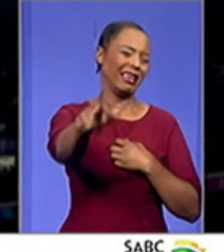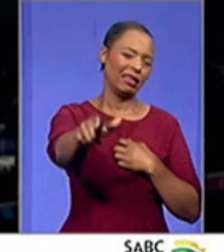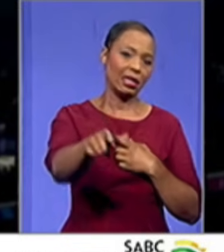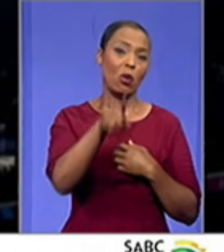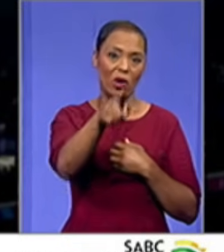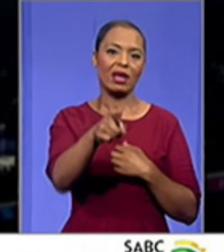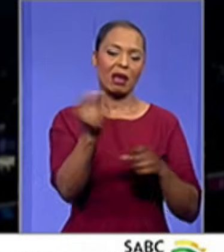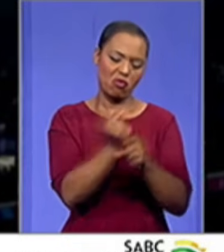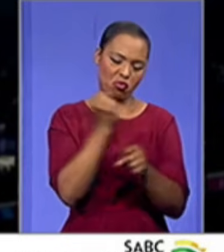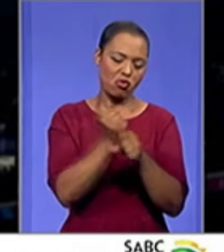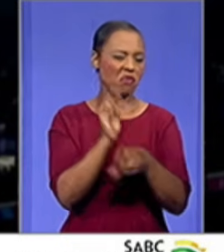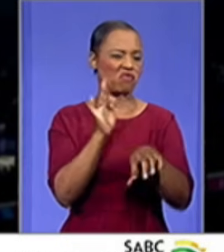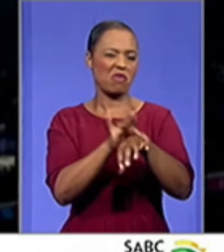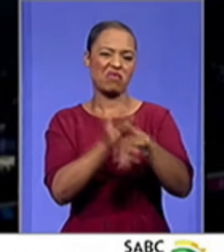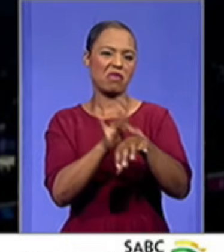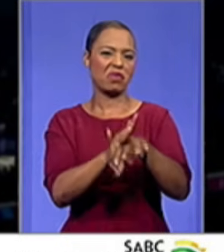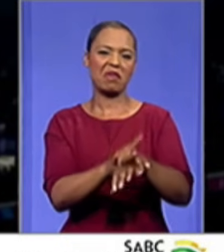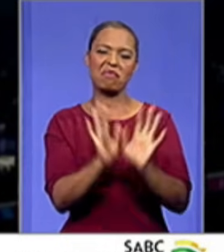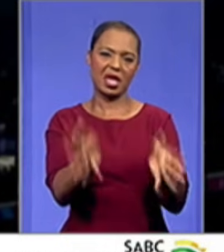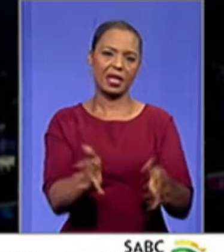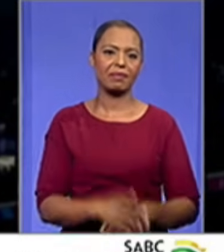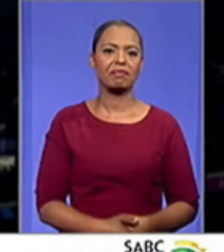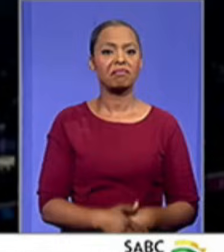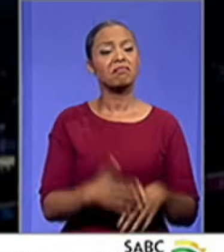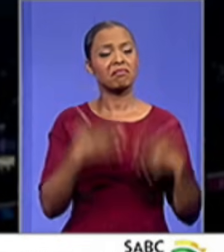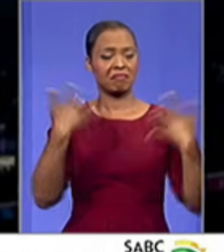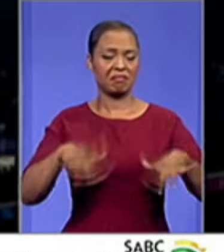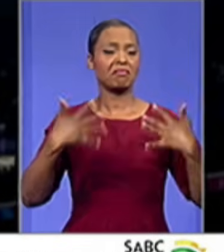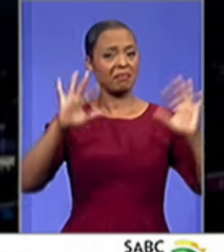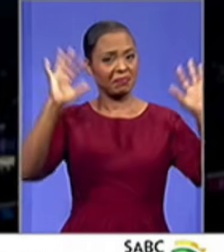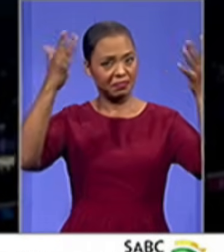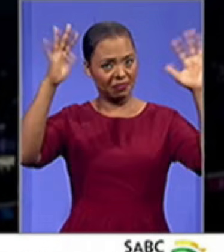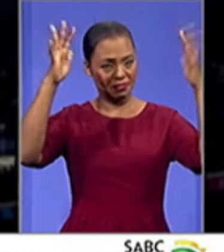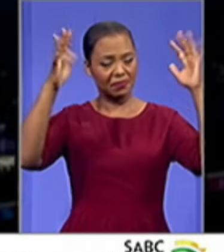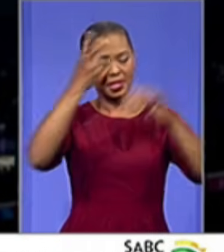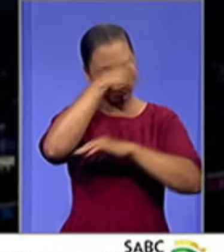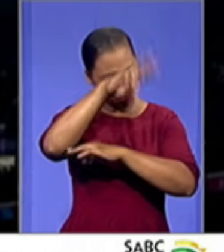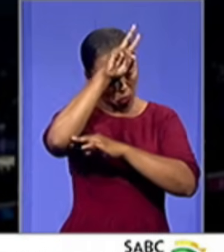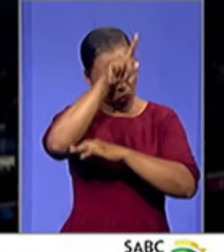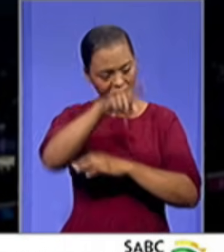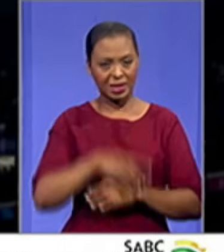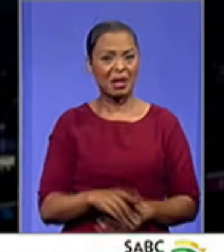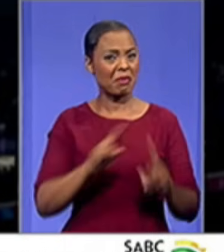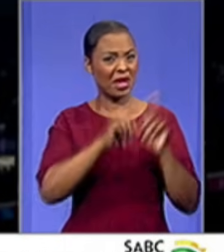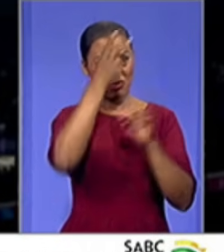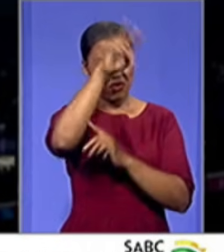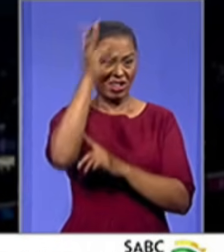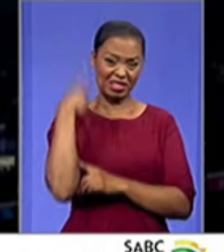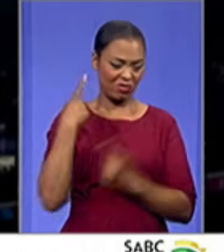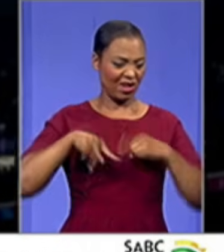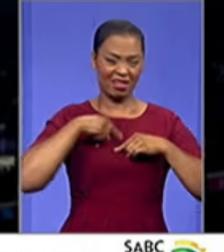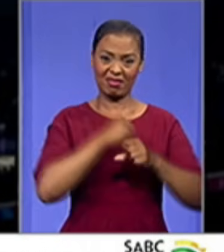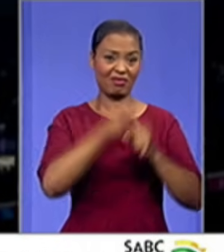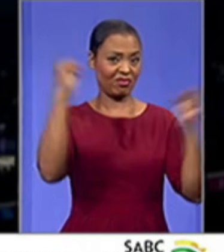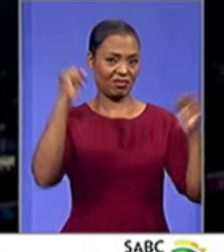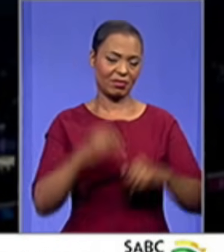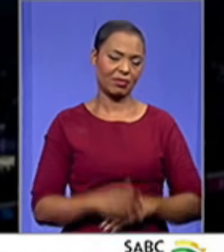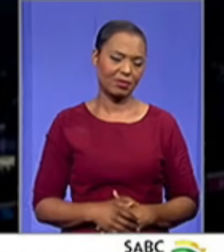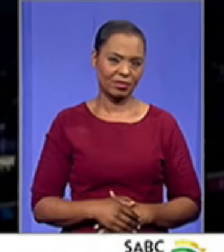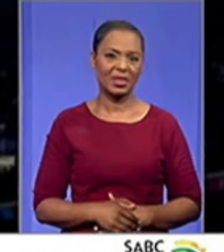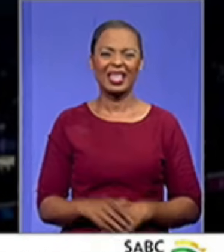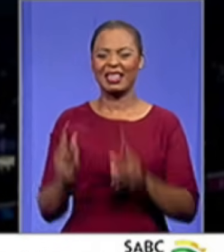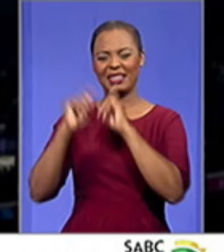tiro ya gago. Ke a ra ba lebogisa Springbok ka tiro e ntle ba e dirile, mme tota bone ga nke ba re swabisa ka gope. Ditlhopha tse dingwe tsa